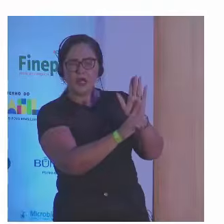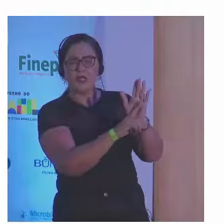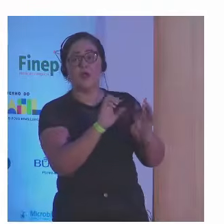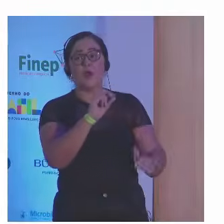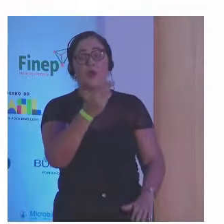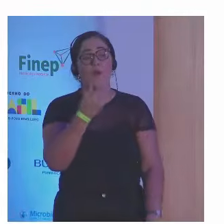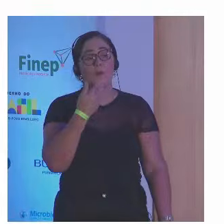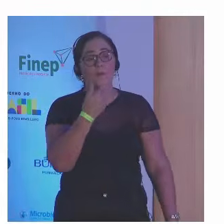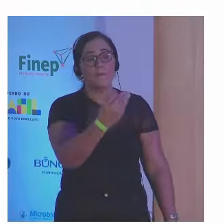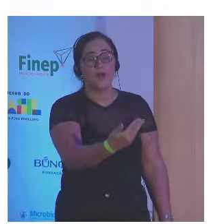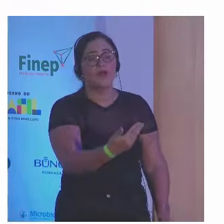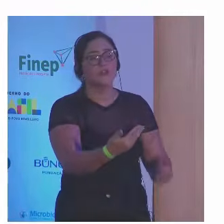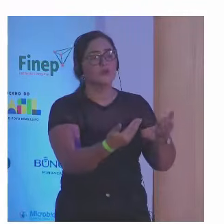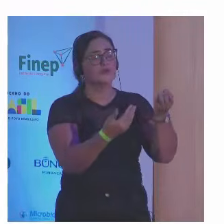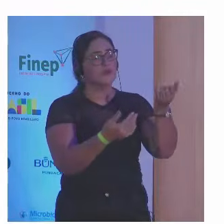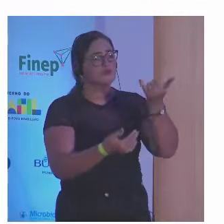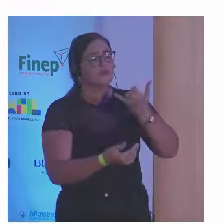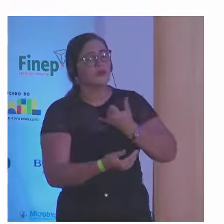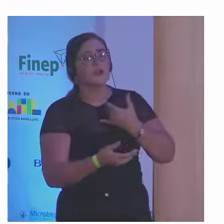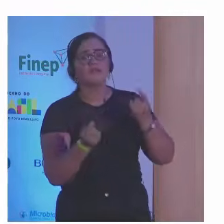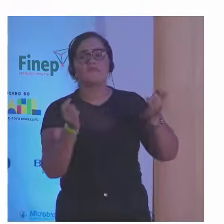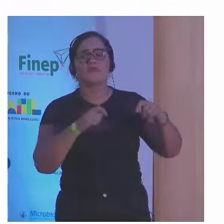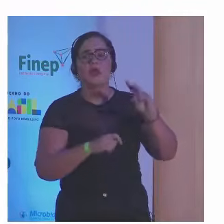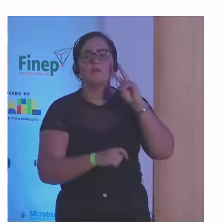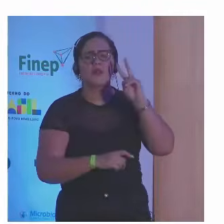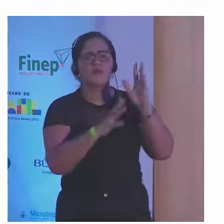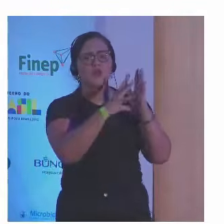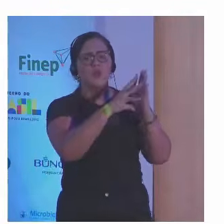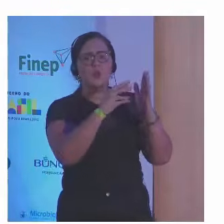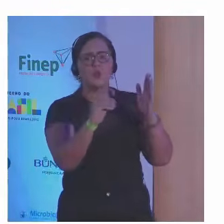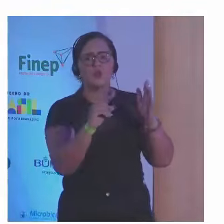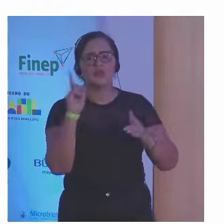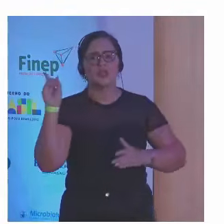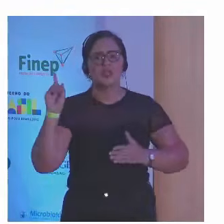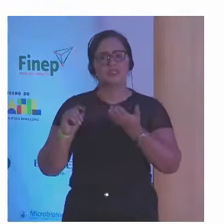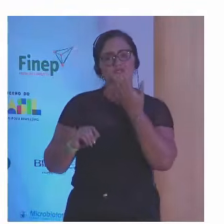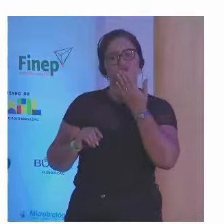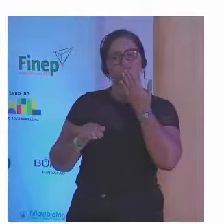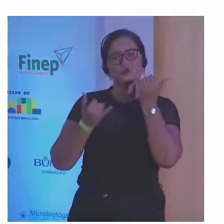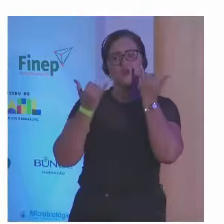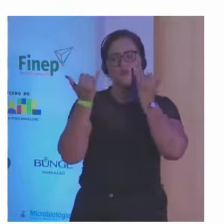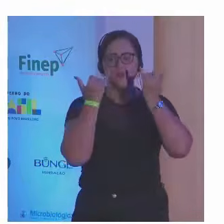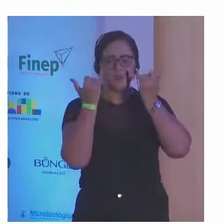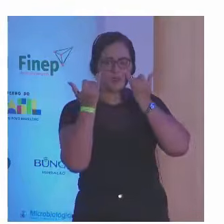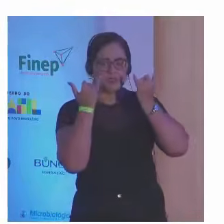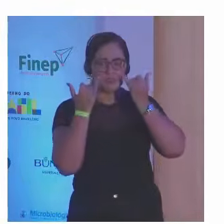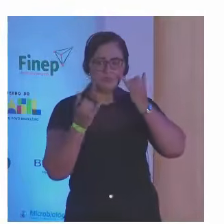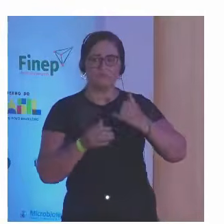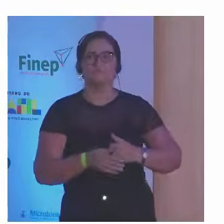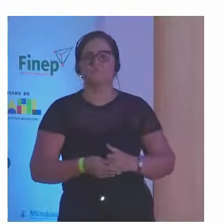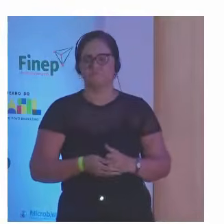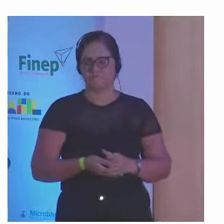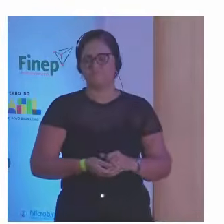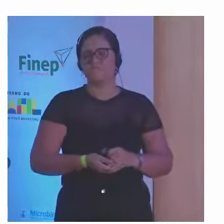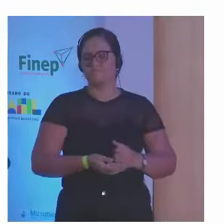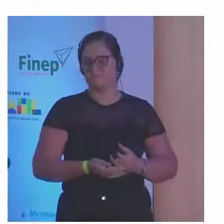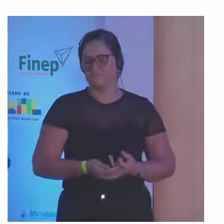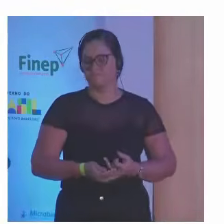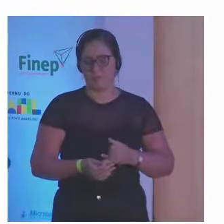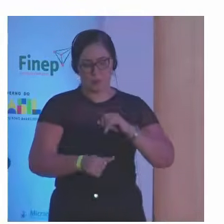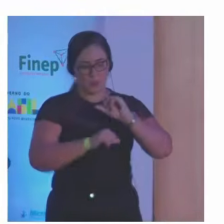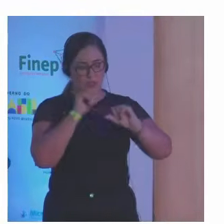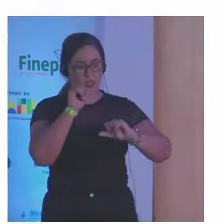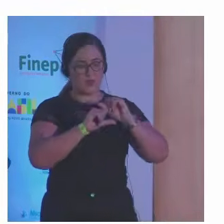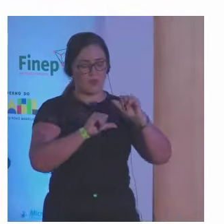it can see, you have this kind of information that is becoming a kind of the ocean that is